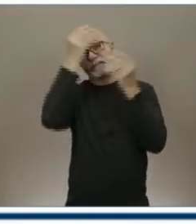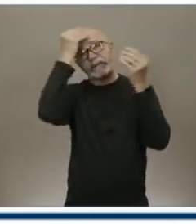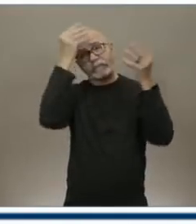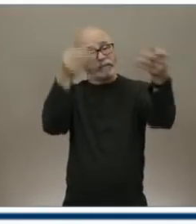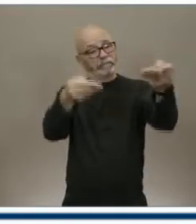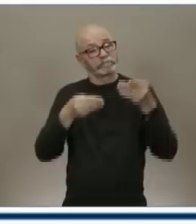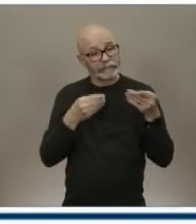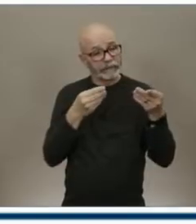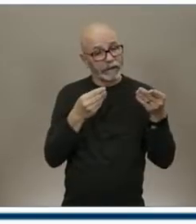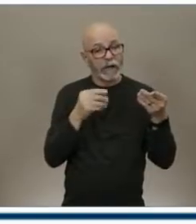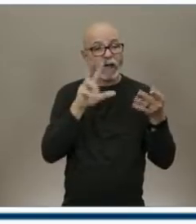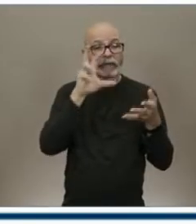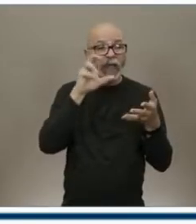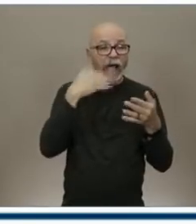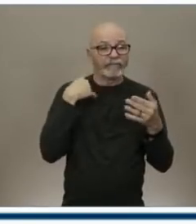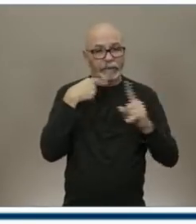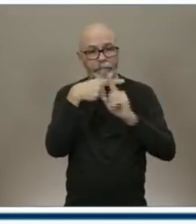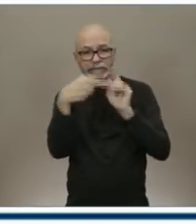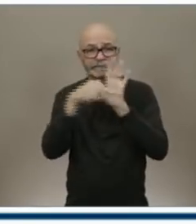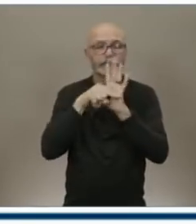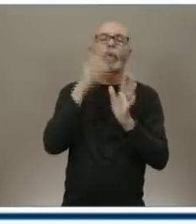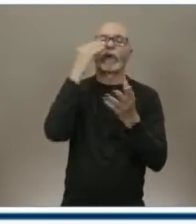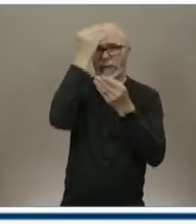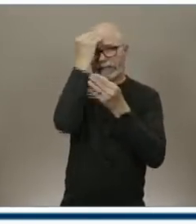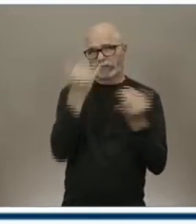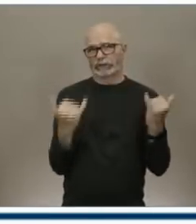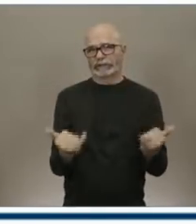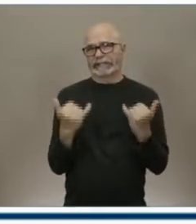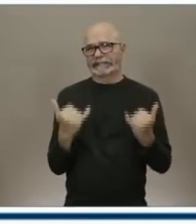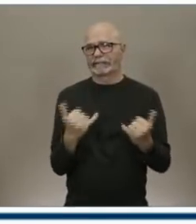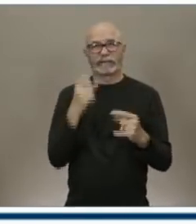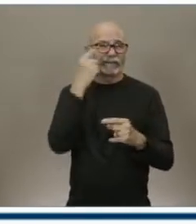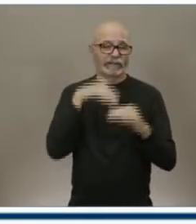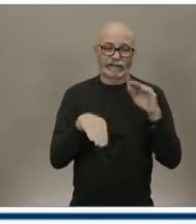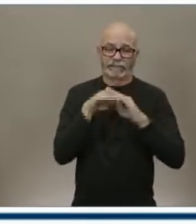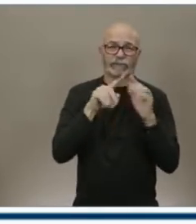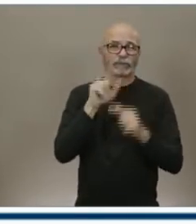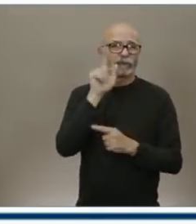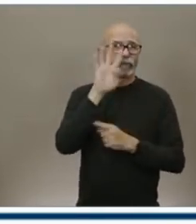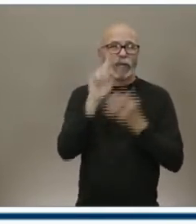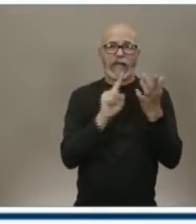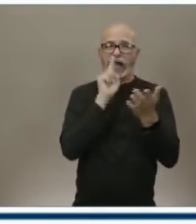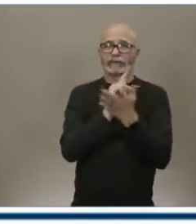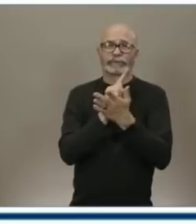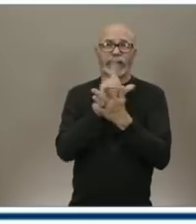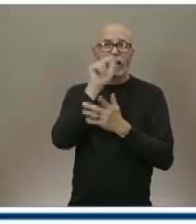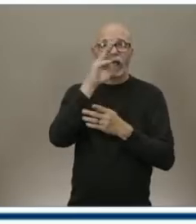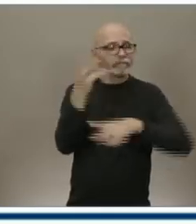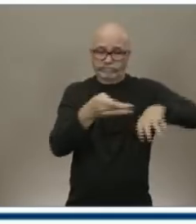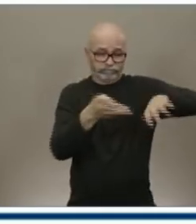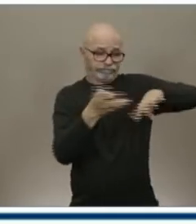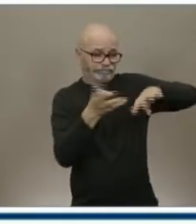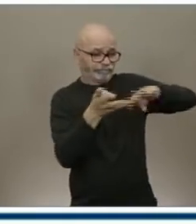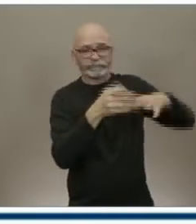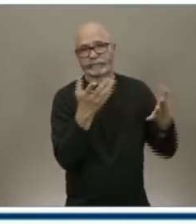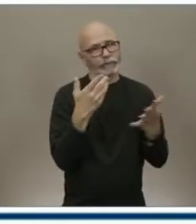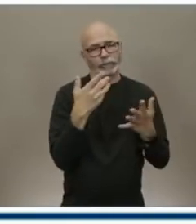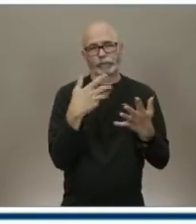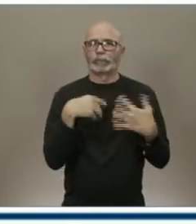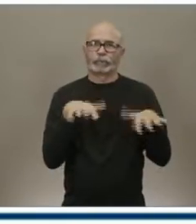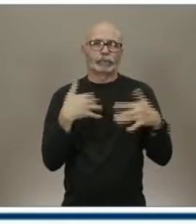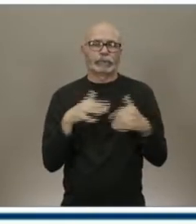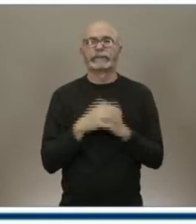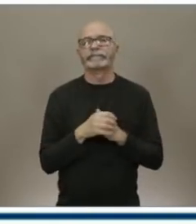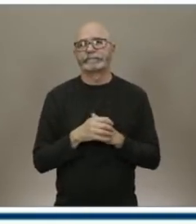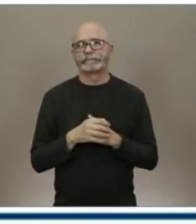tested. It takes at least 24 hours to get the results back through the lab, and that's what in the